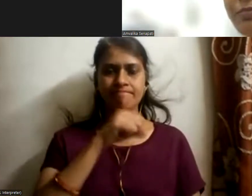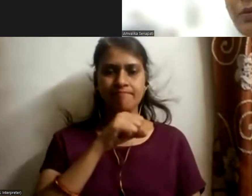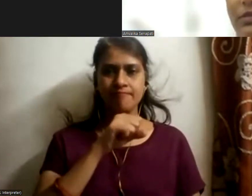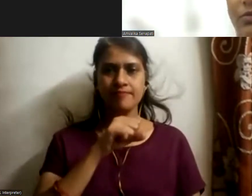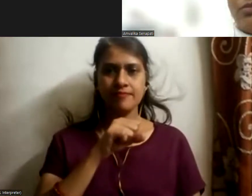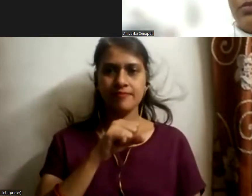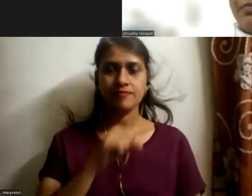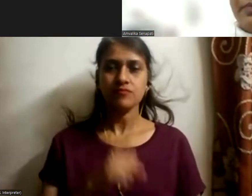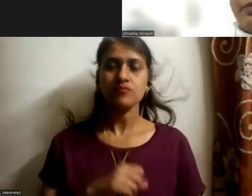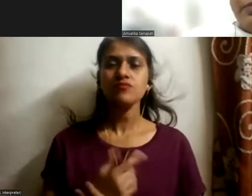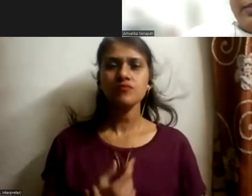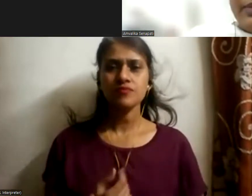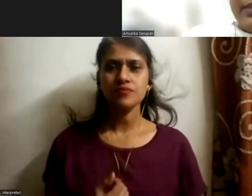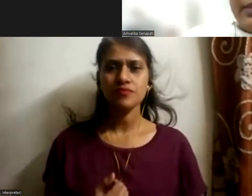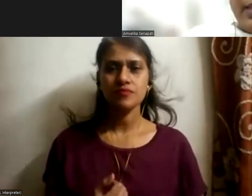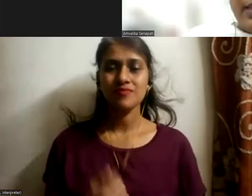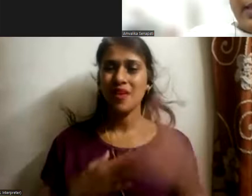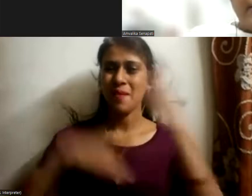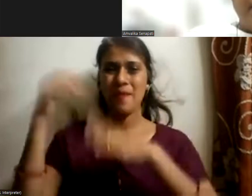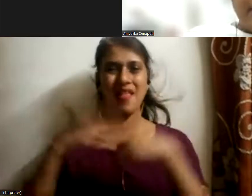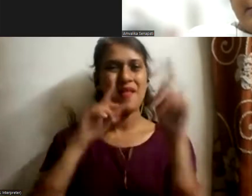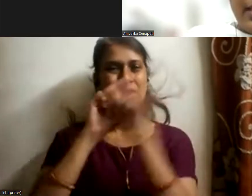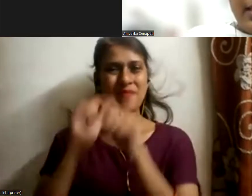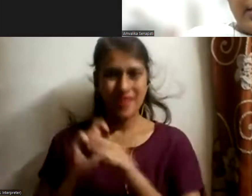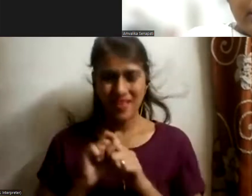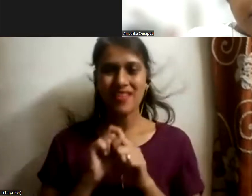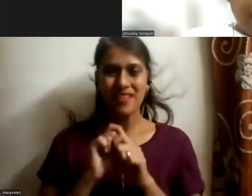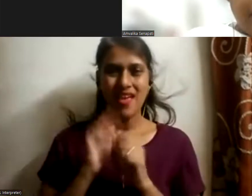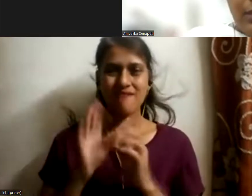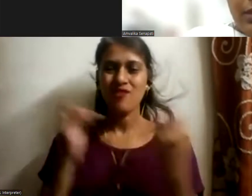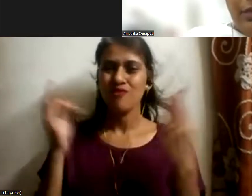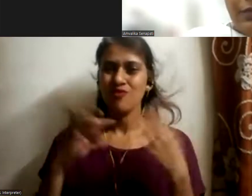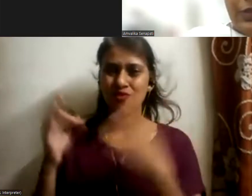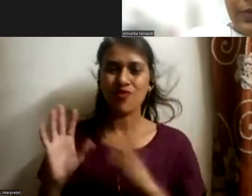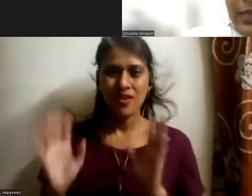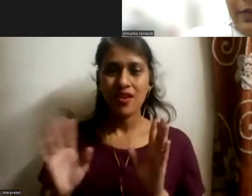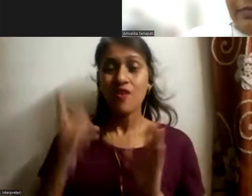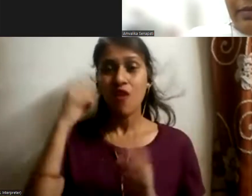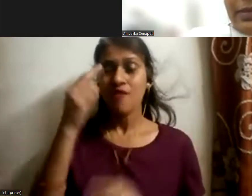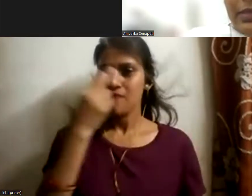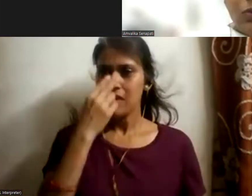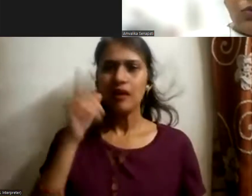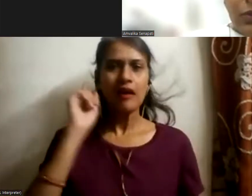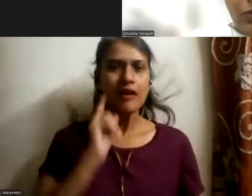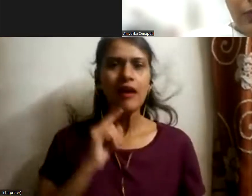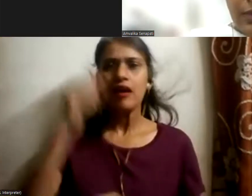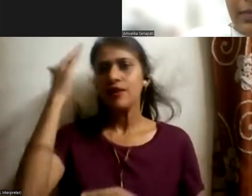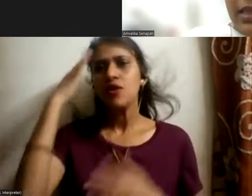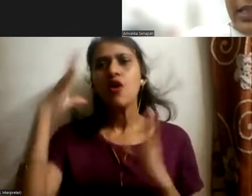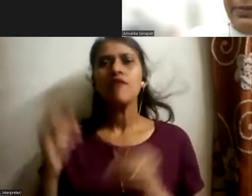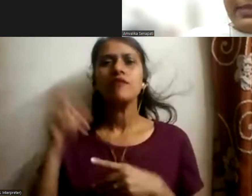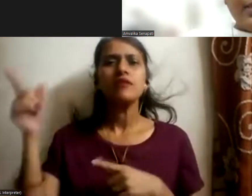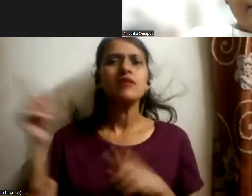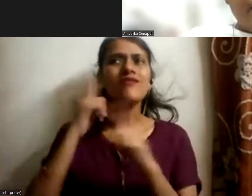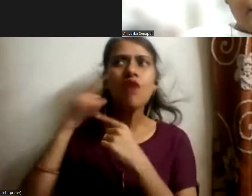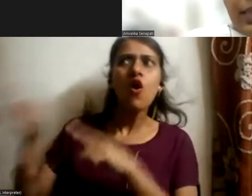not because the people who built the building have something against people with visual and hearing Yeah, impairment. They don't want to do for them.